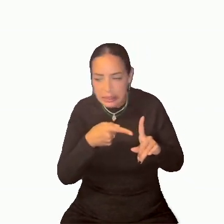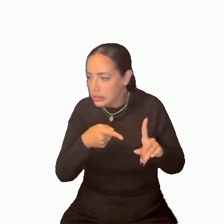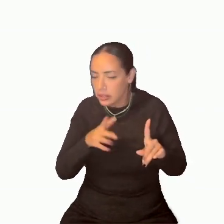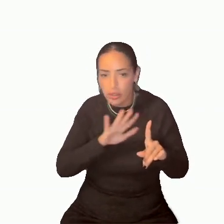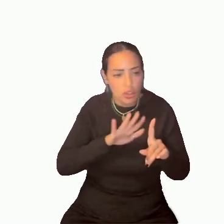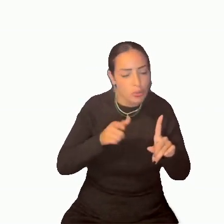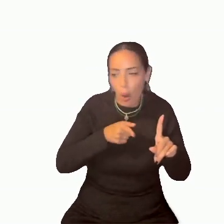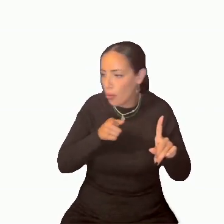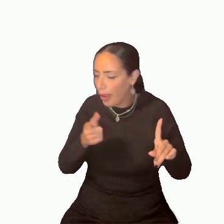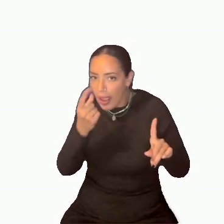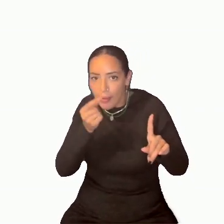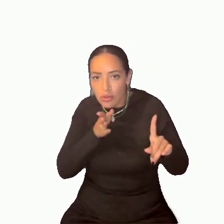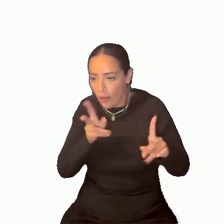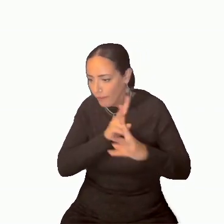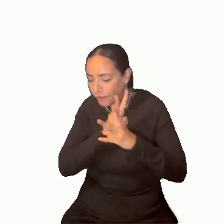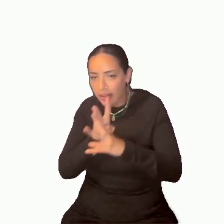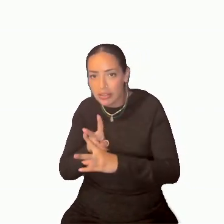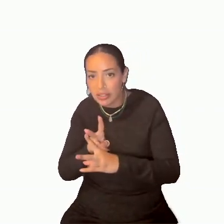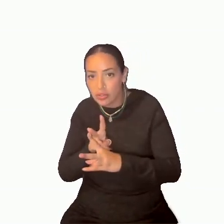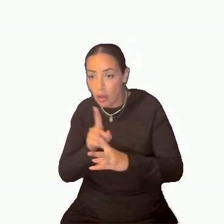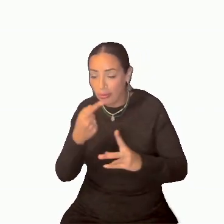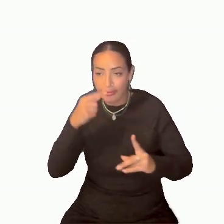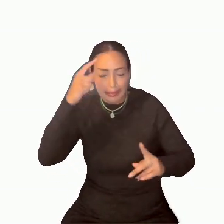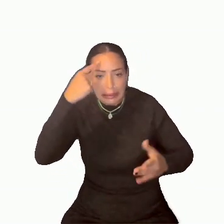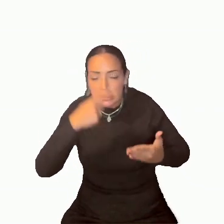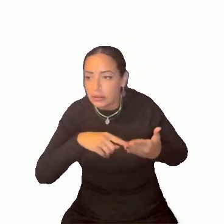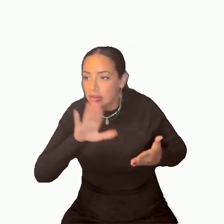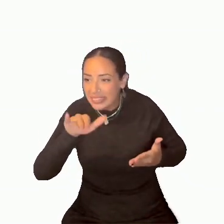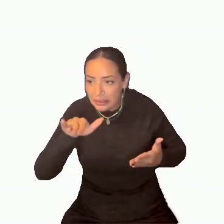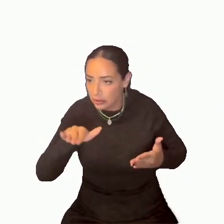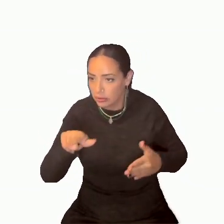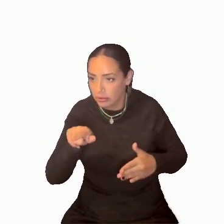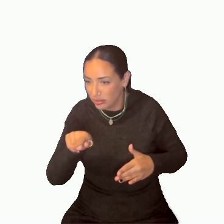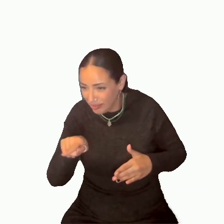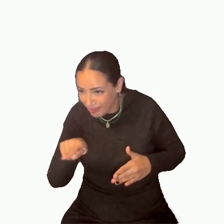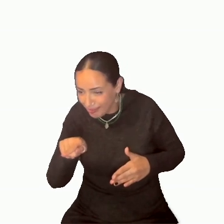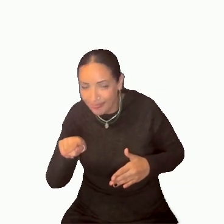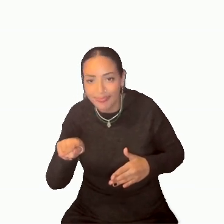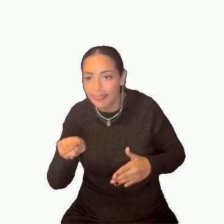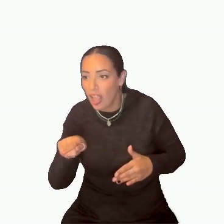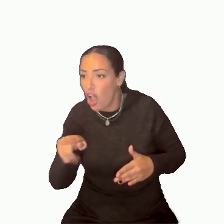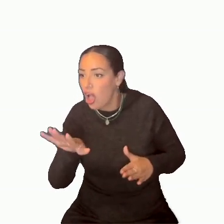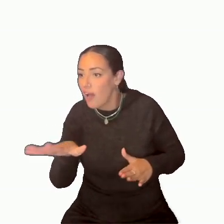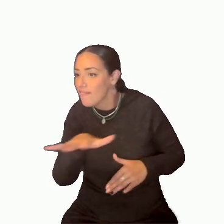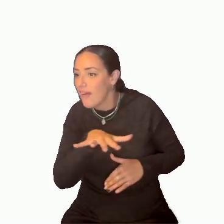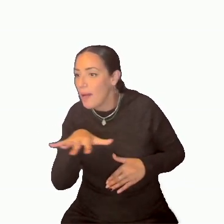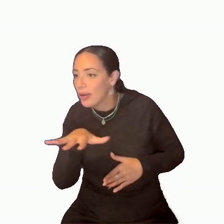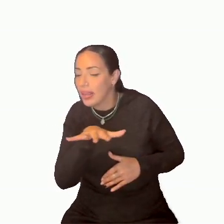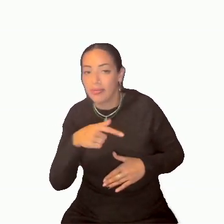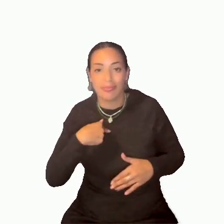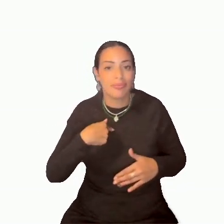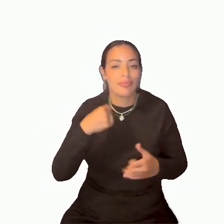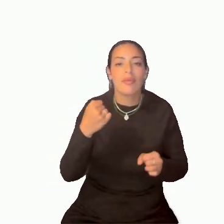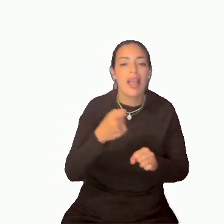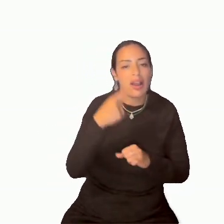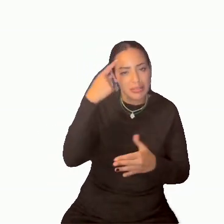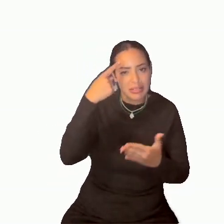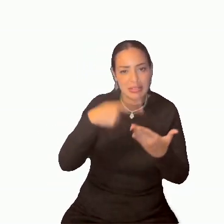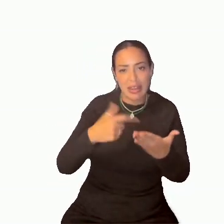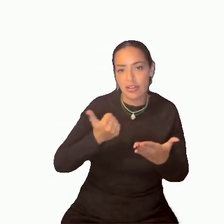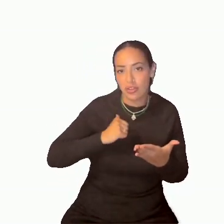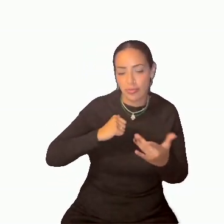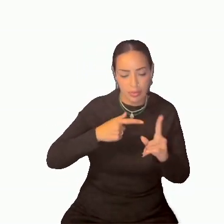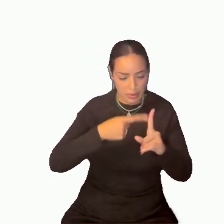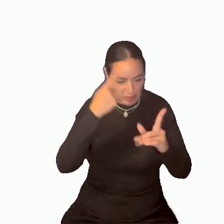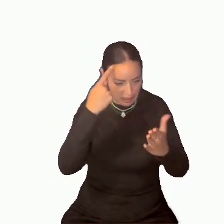the staff that she was actually a family member rather than a partner. I made an assumption when faced with that challenge that being able to